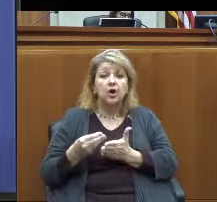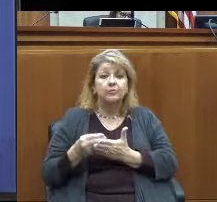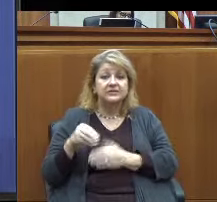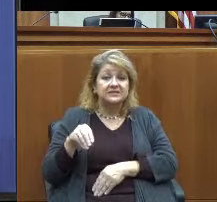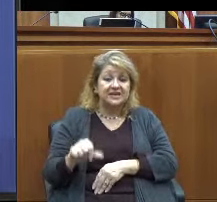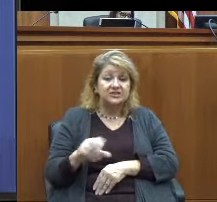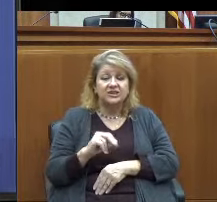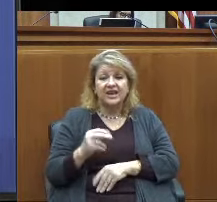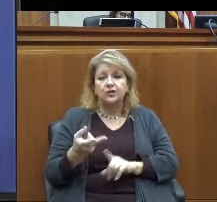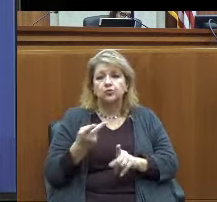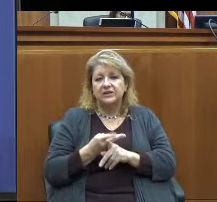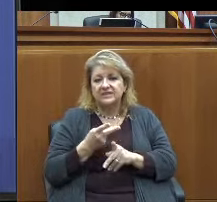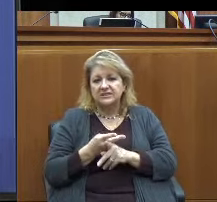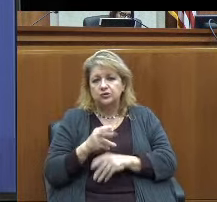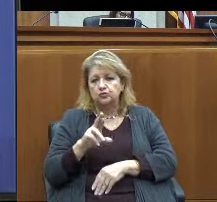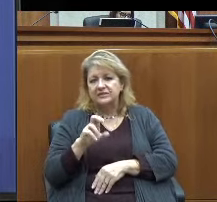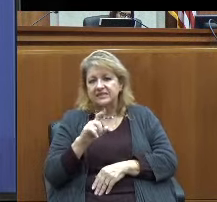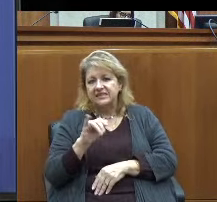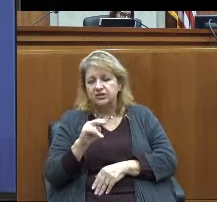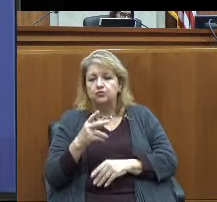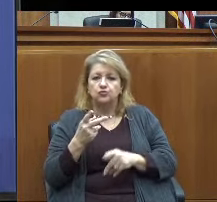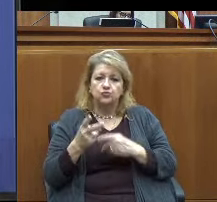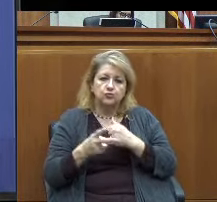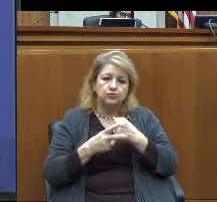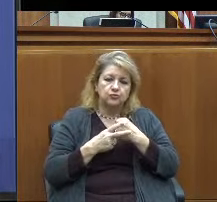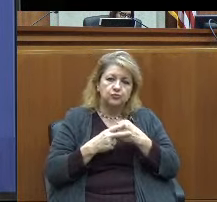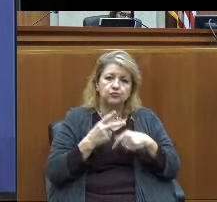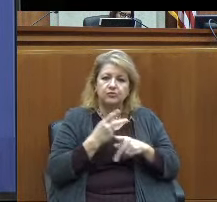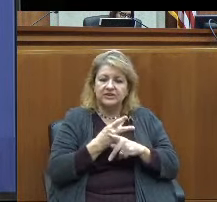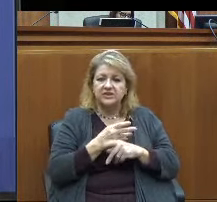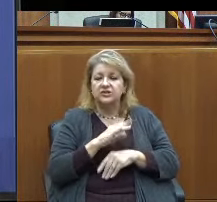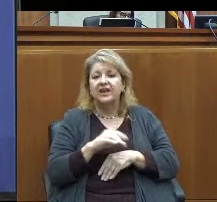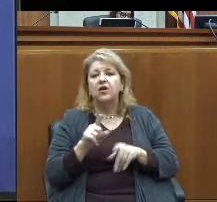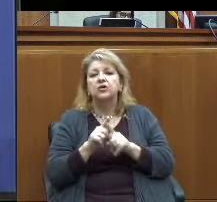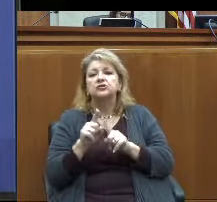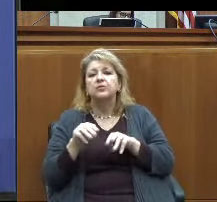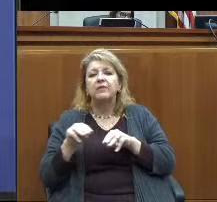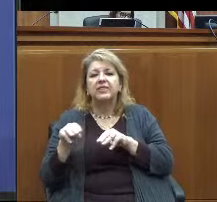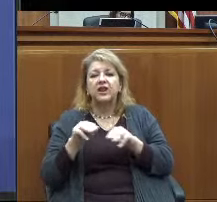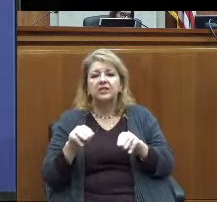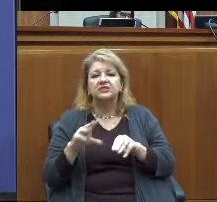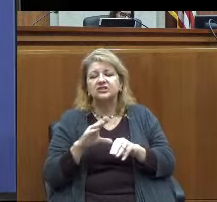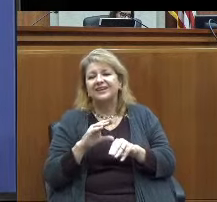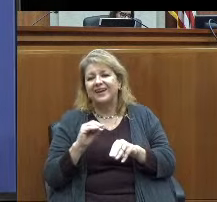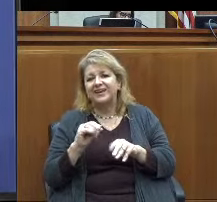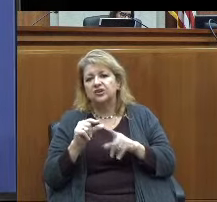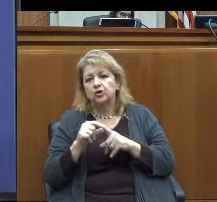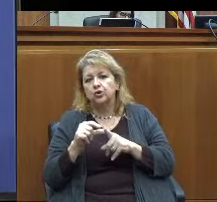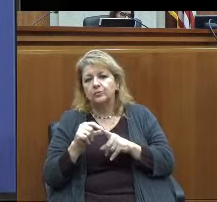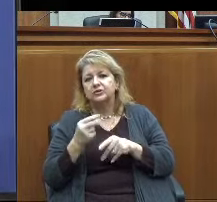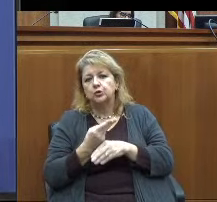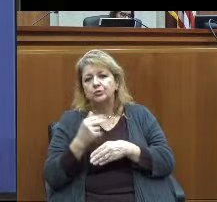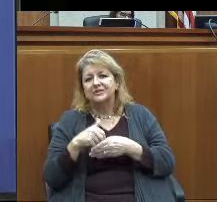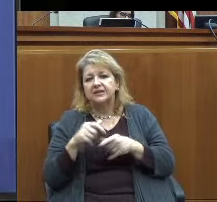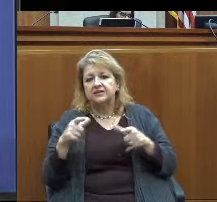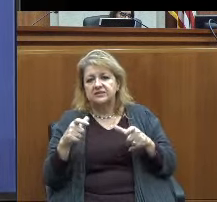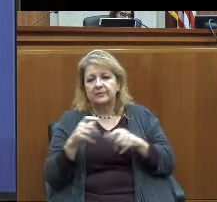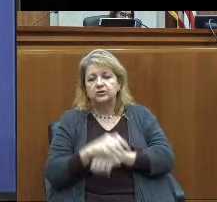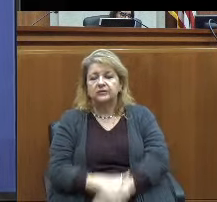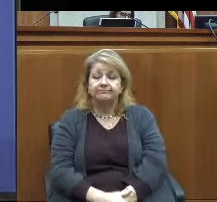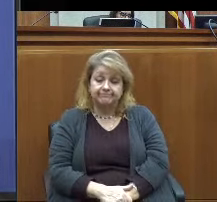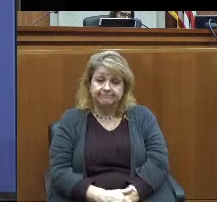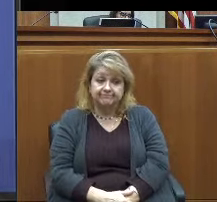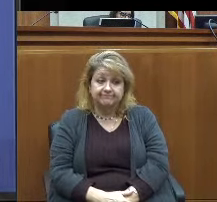retention. And there's also an appendix explaining the methodology and definitions of terms in the snapshot as well.